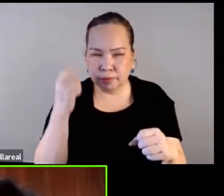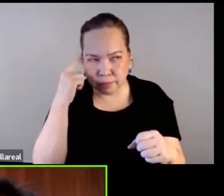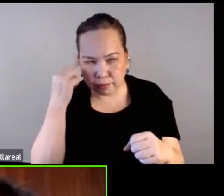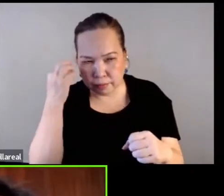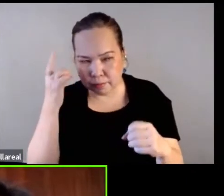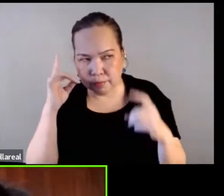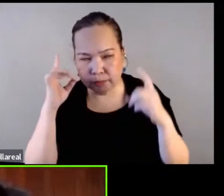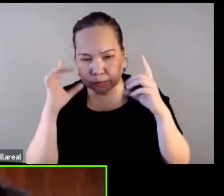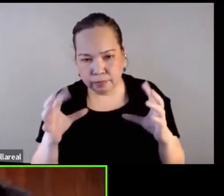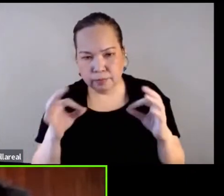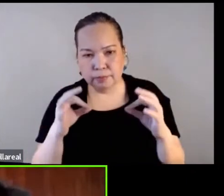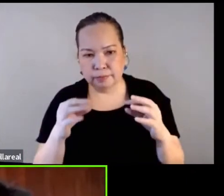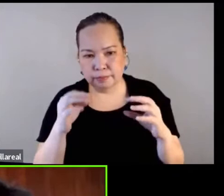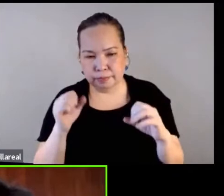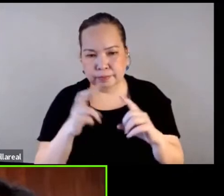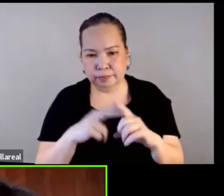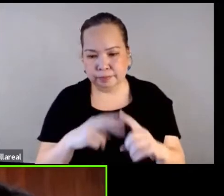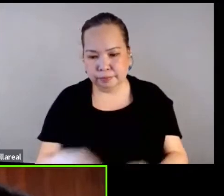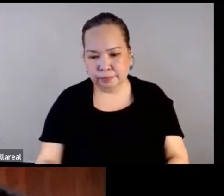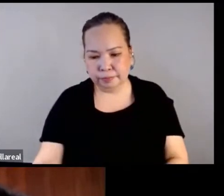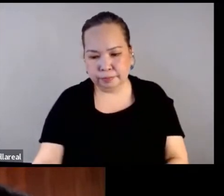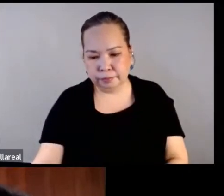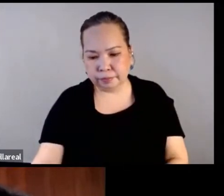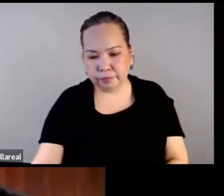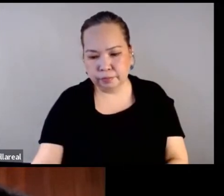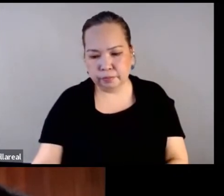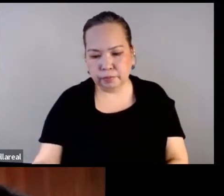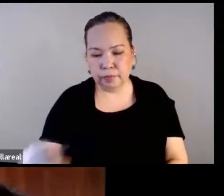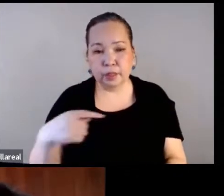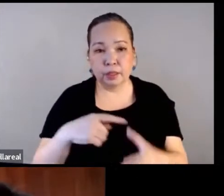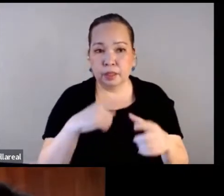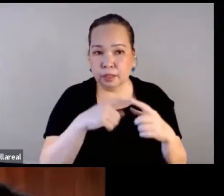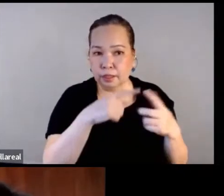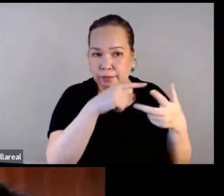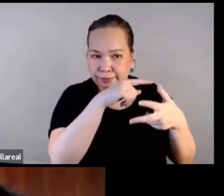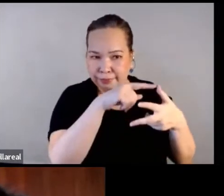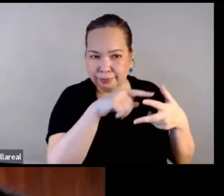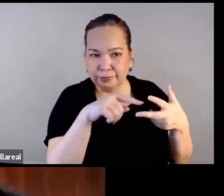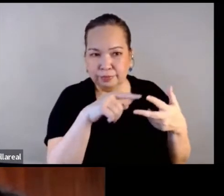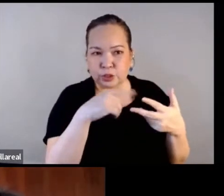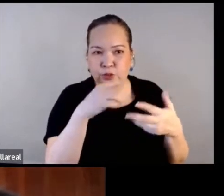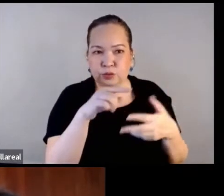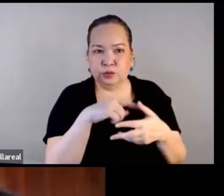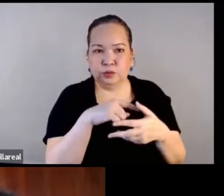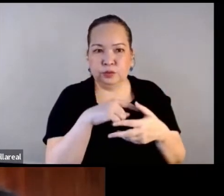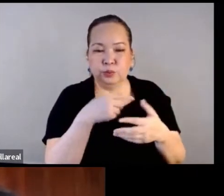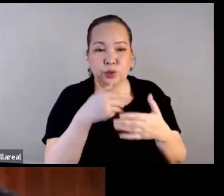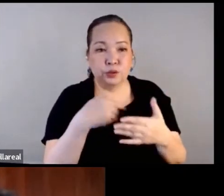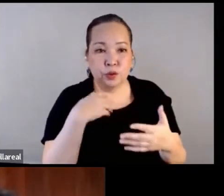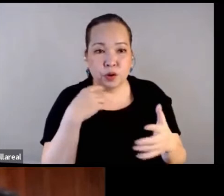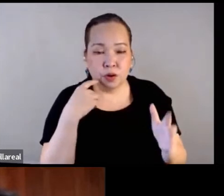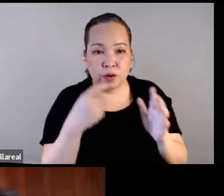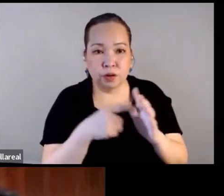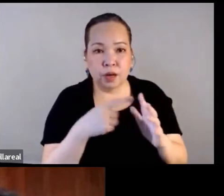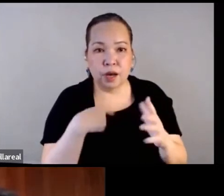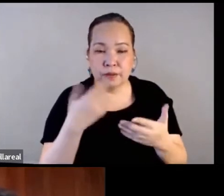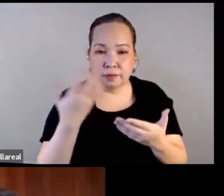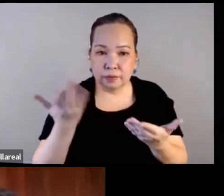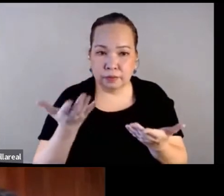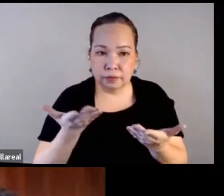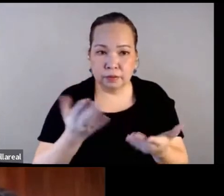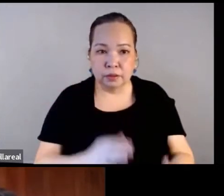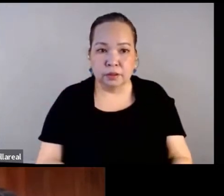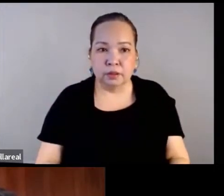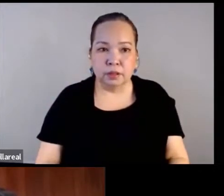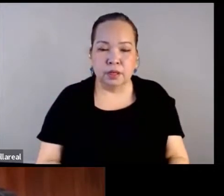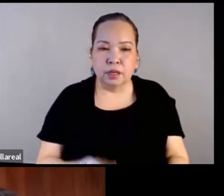Mr. Chair. But before I recognize the Honorable Gato, then the Honorable Chairman Marco, let me first acknowledge the presence of